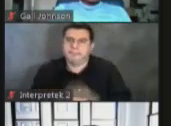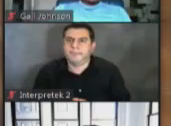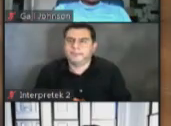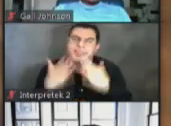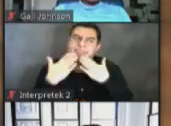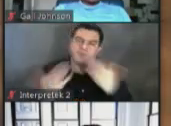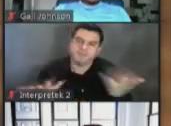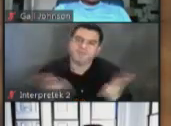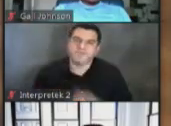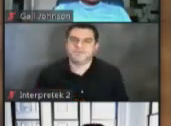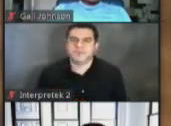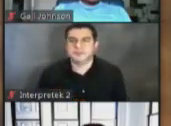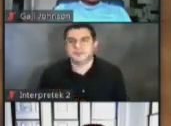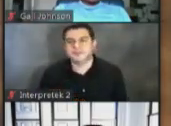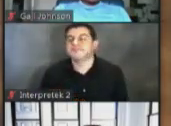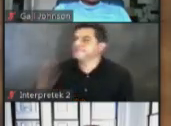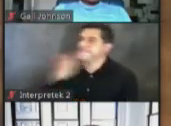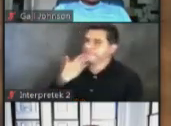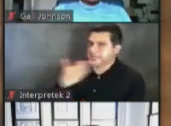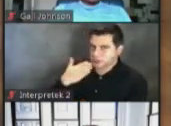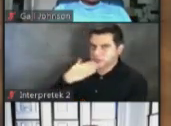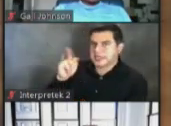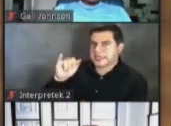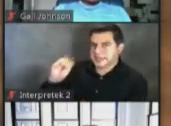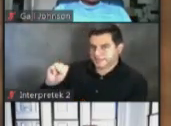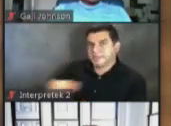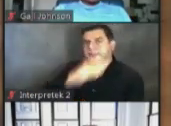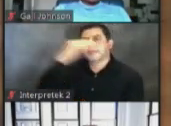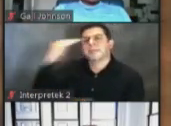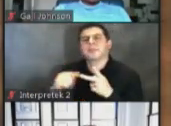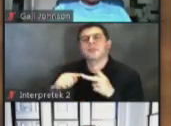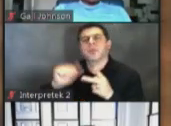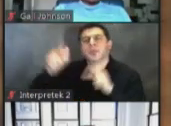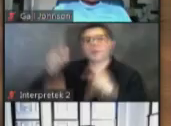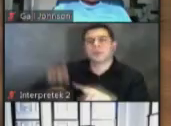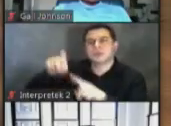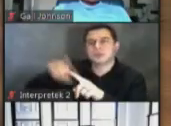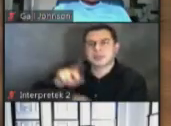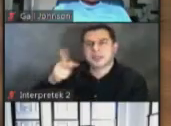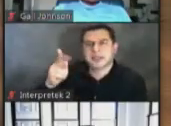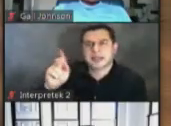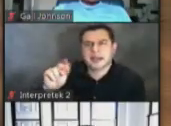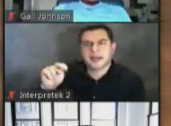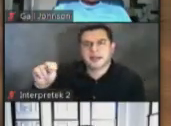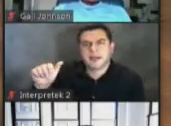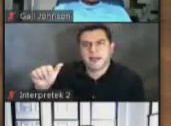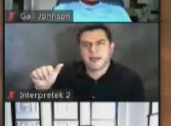you, Kim. Next up, Tana Silva. Tana, thank you for being patient. You have 3 minutes.